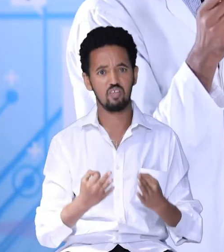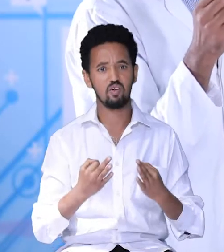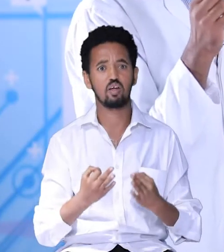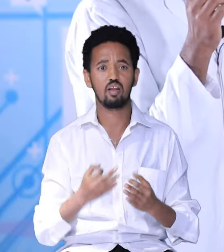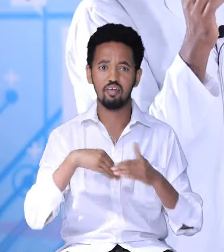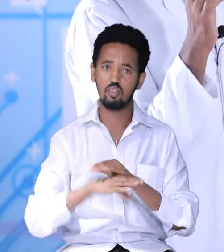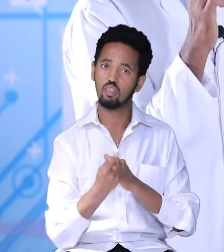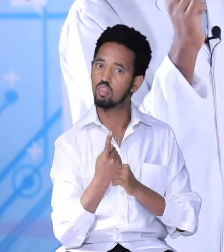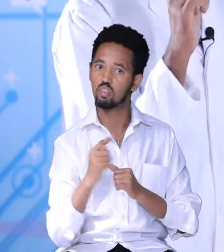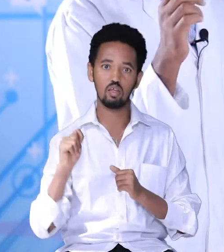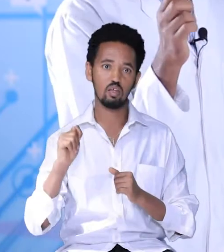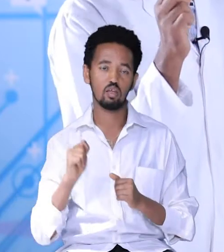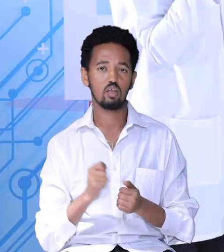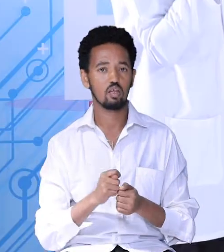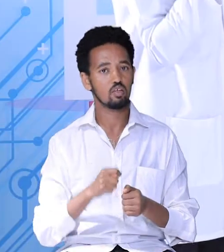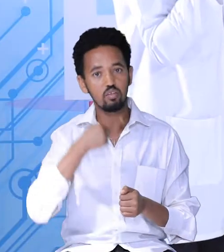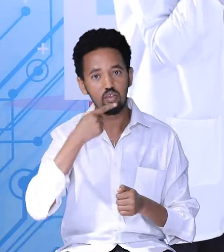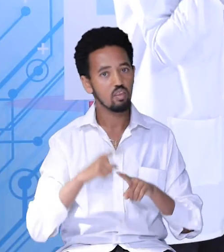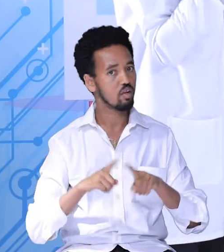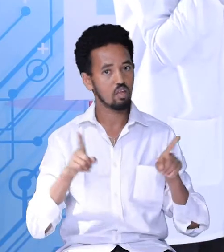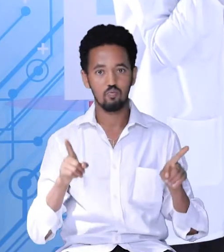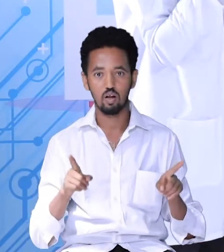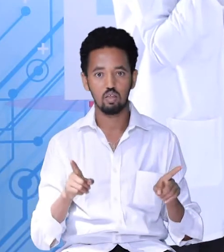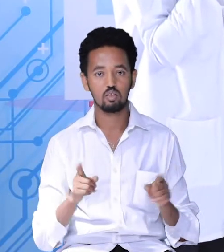the sex difference,